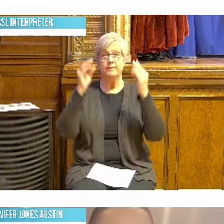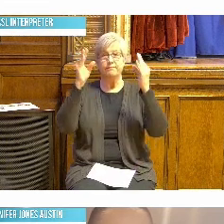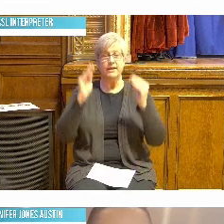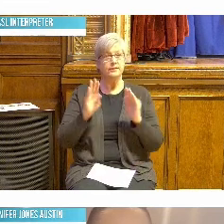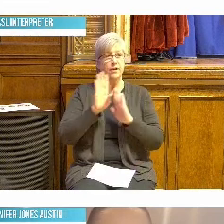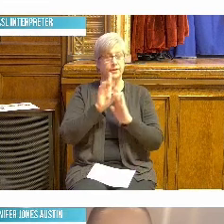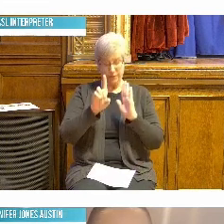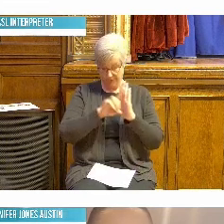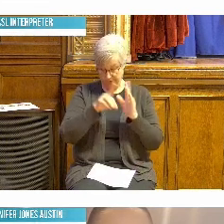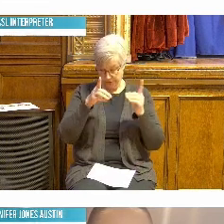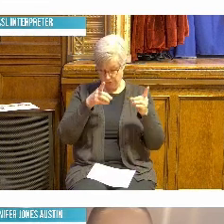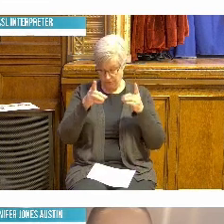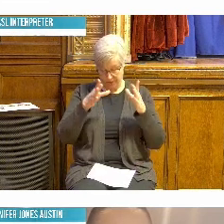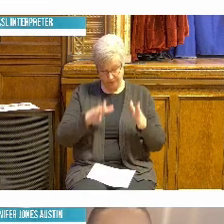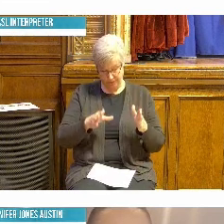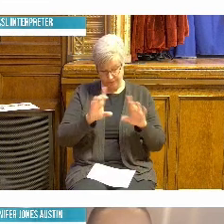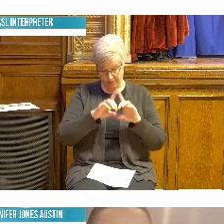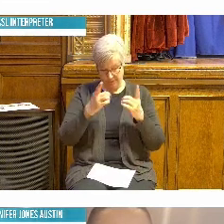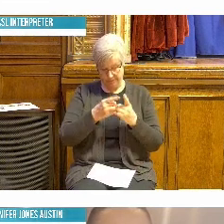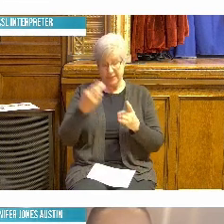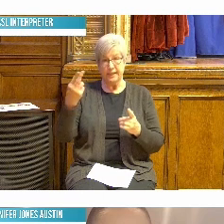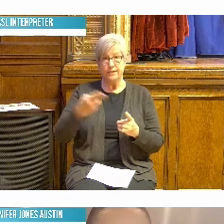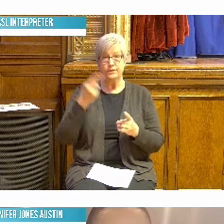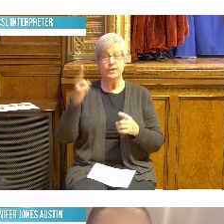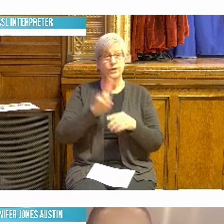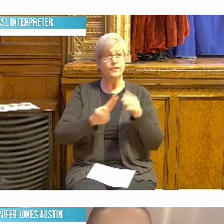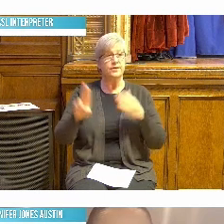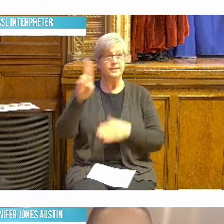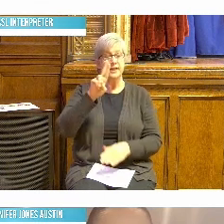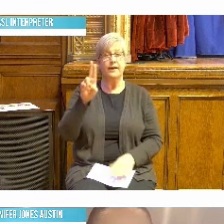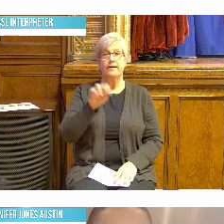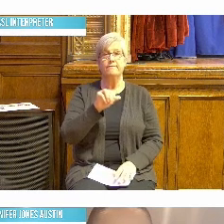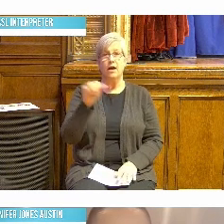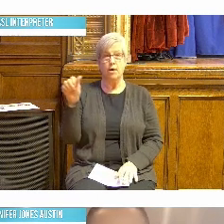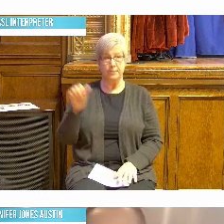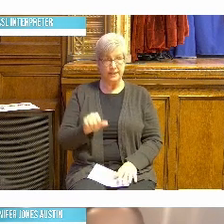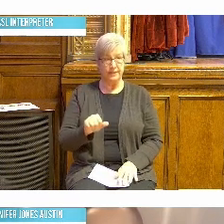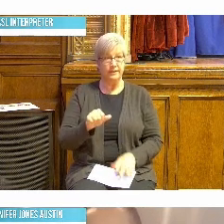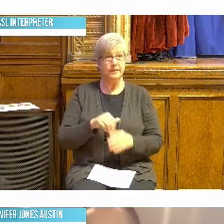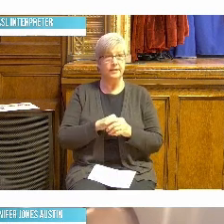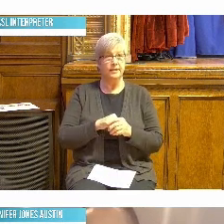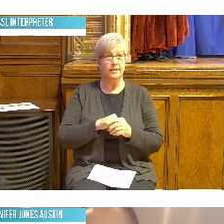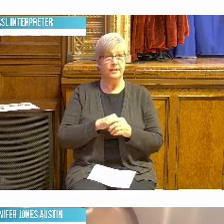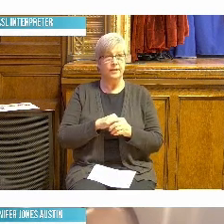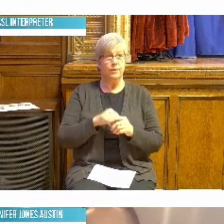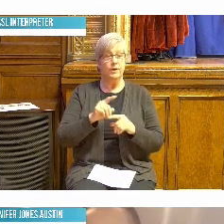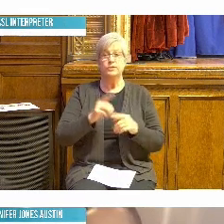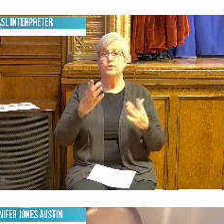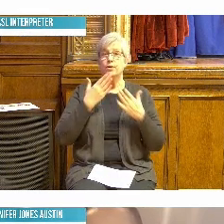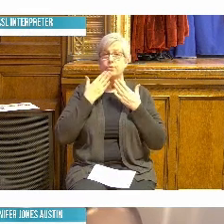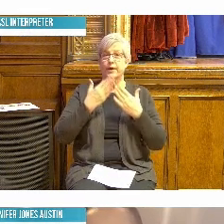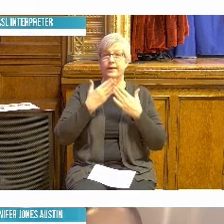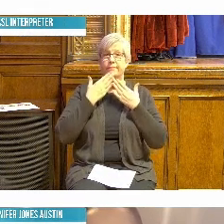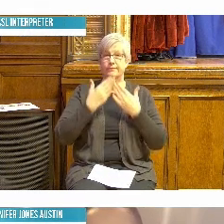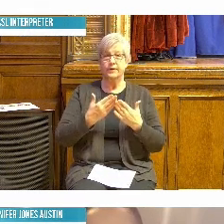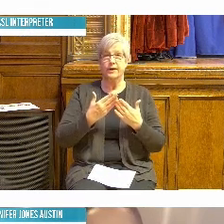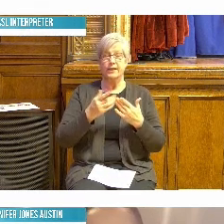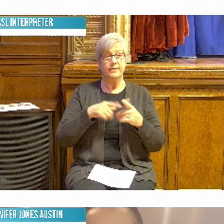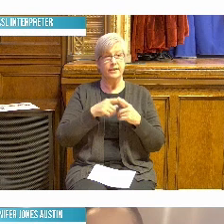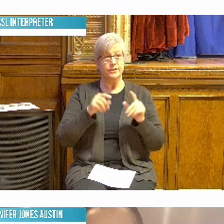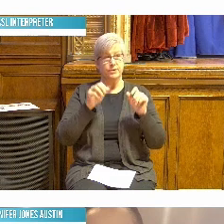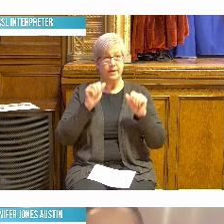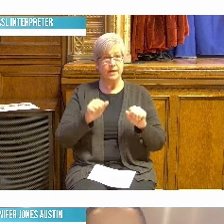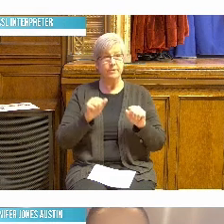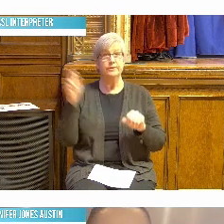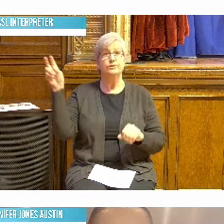Undergraduate Director of the Department of History at the University of Albany. And we are so grateful that you were able